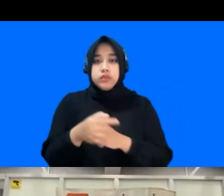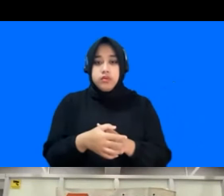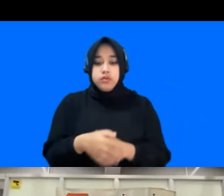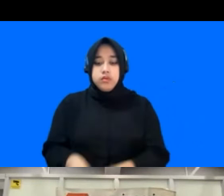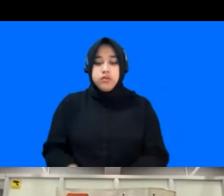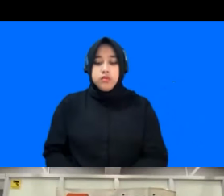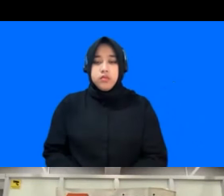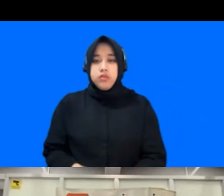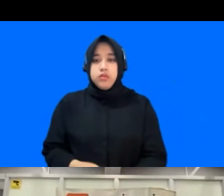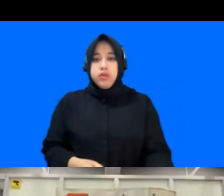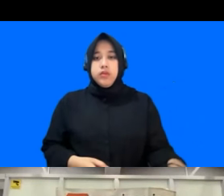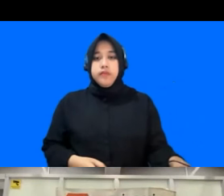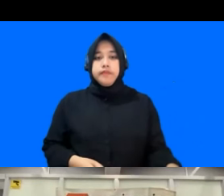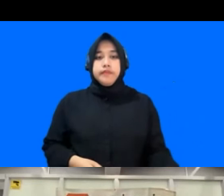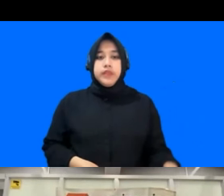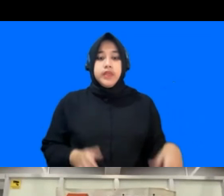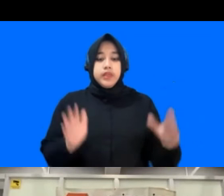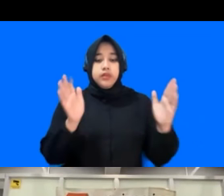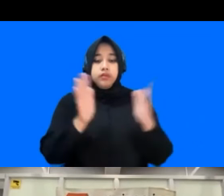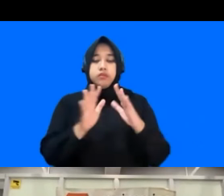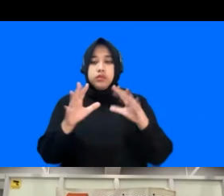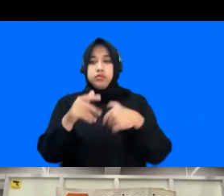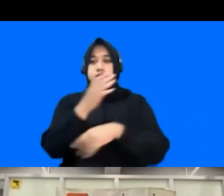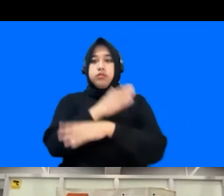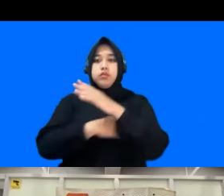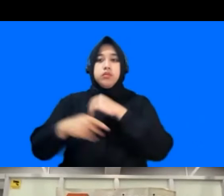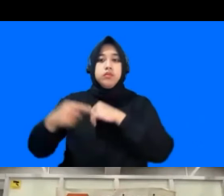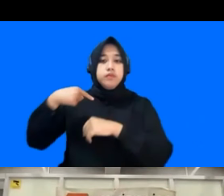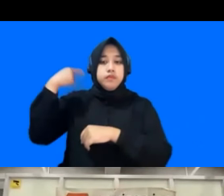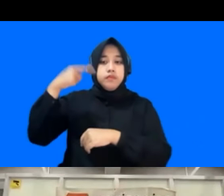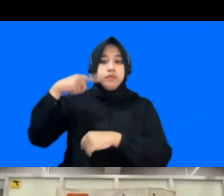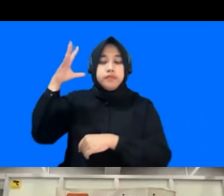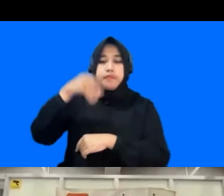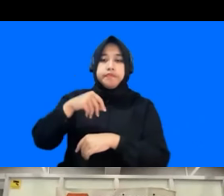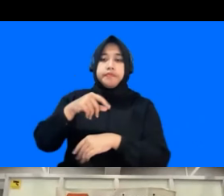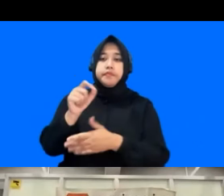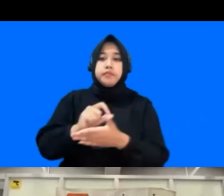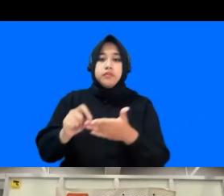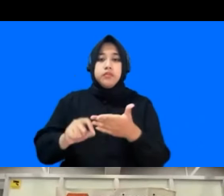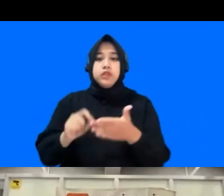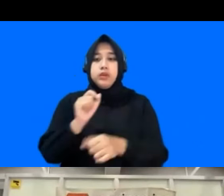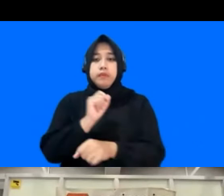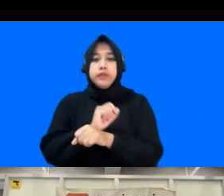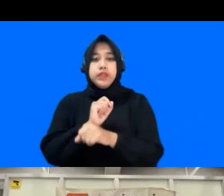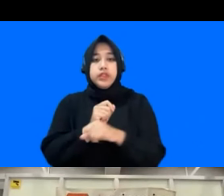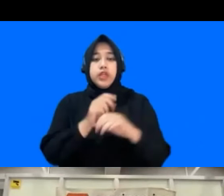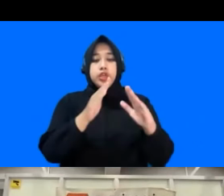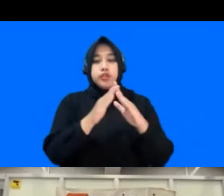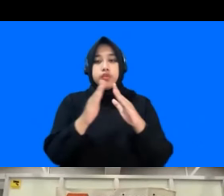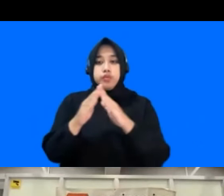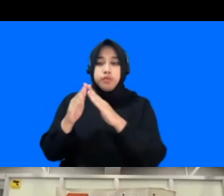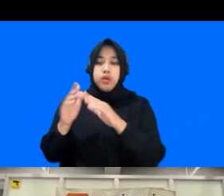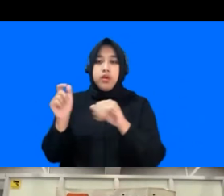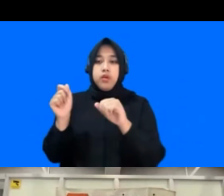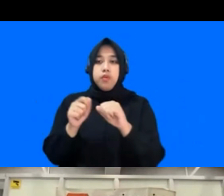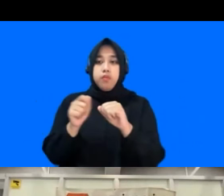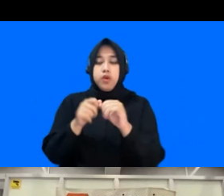a day-to-day, in school, at work, at home. And we devise tech solutions to help